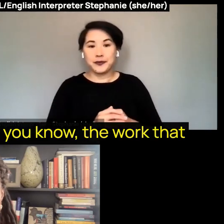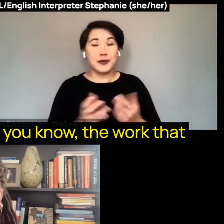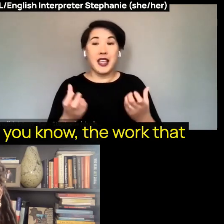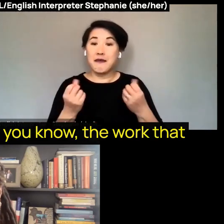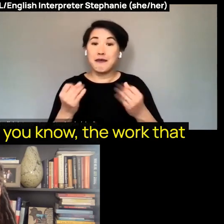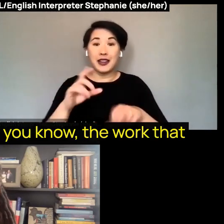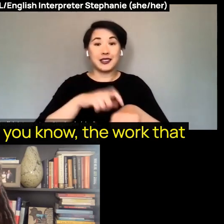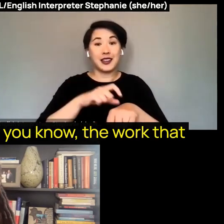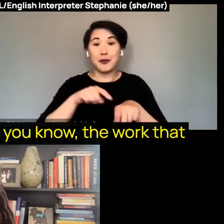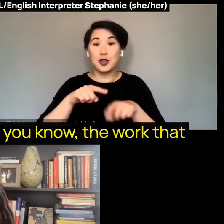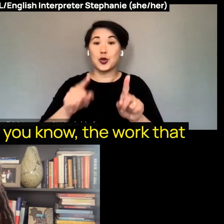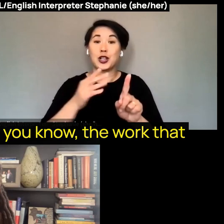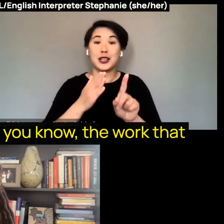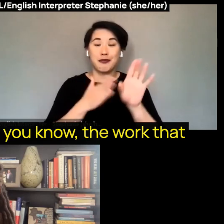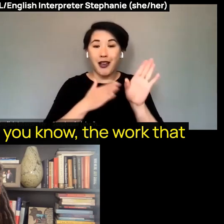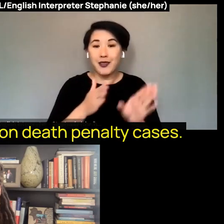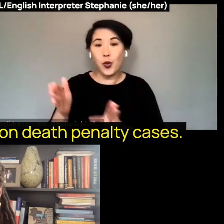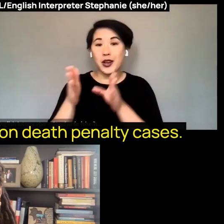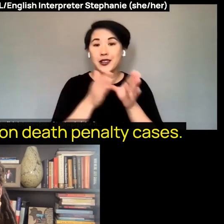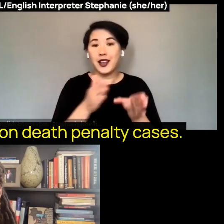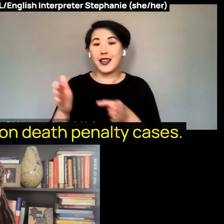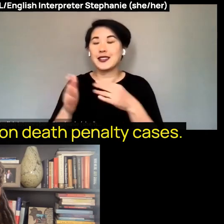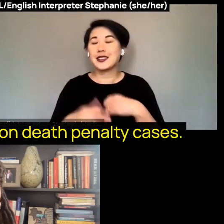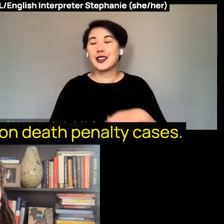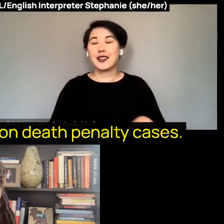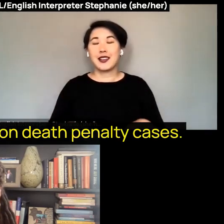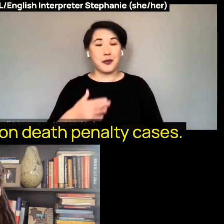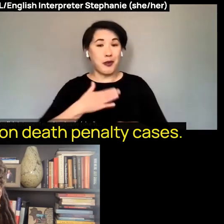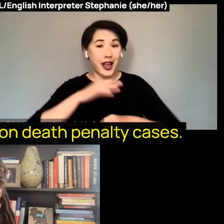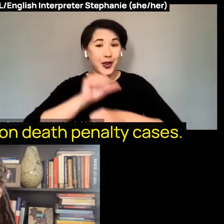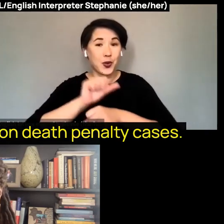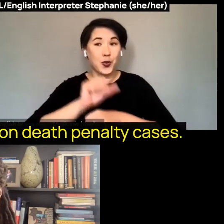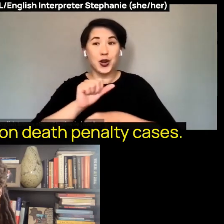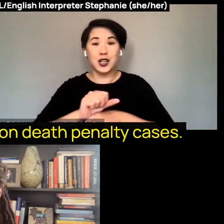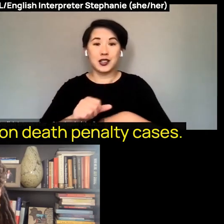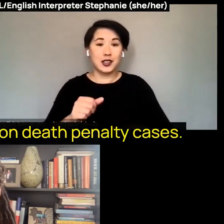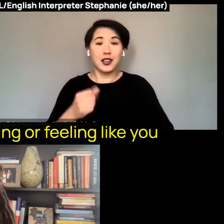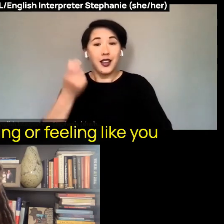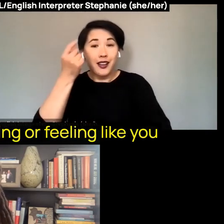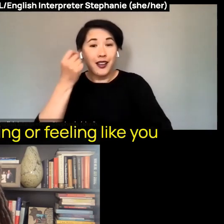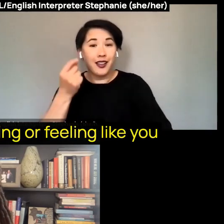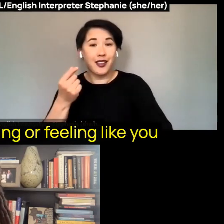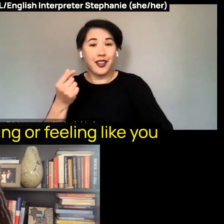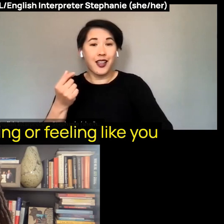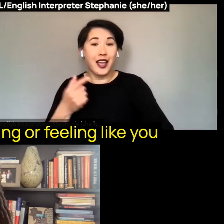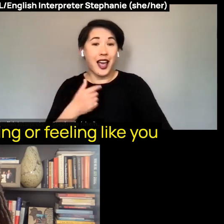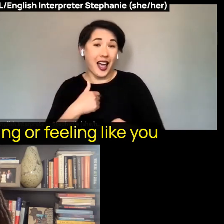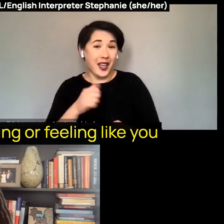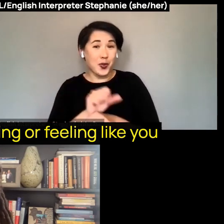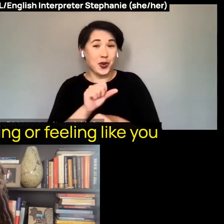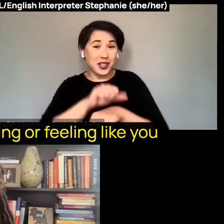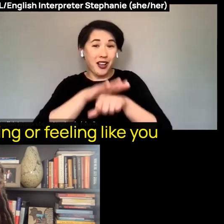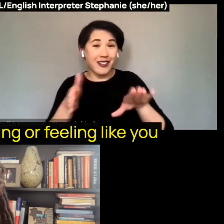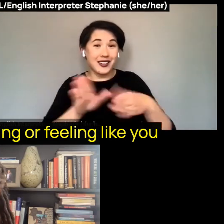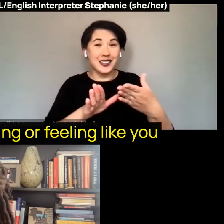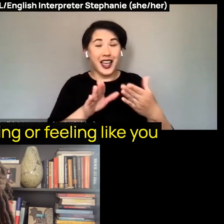organizing, you know, the work that I've done. I mean, I worked on death penalty cases. And so